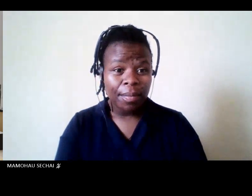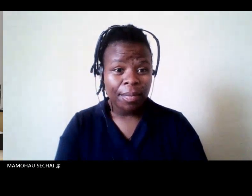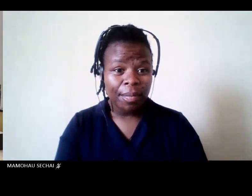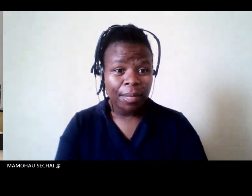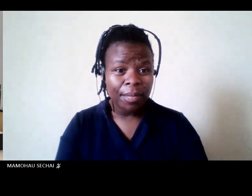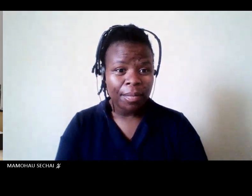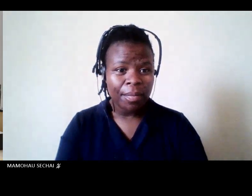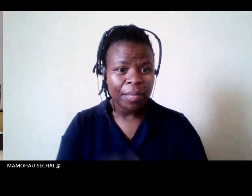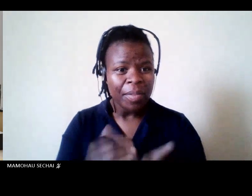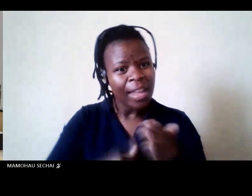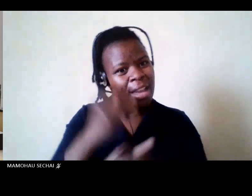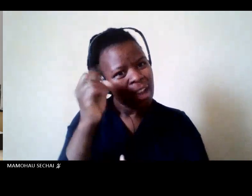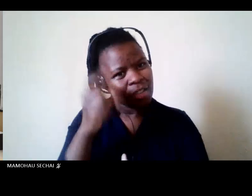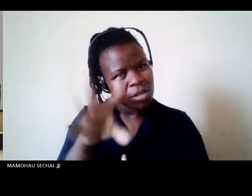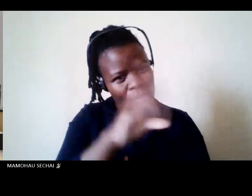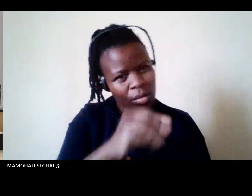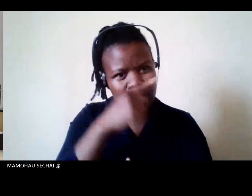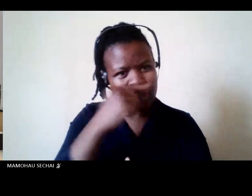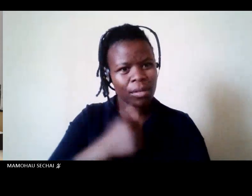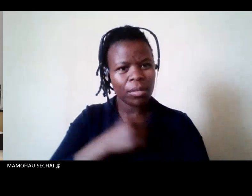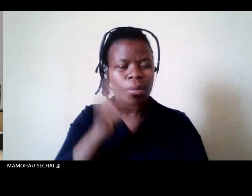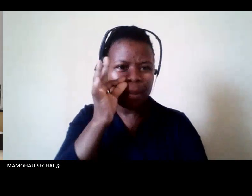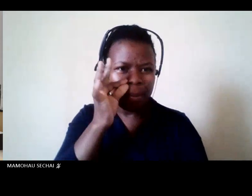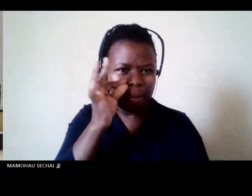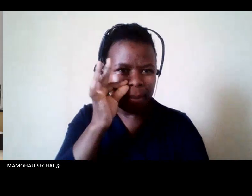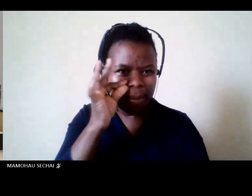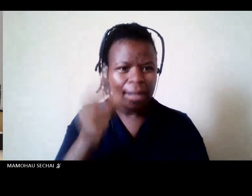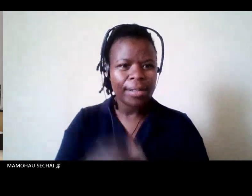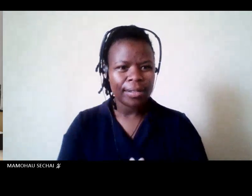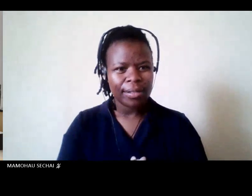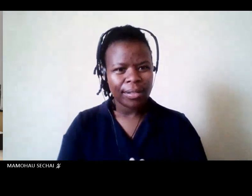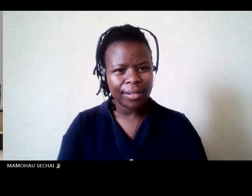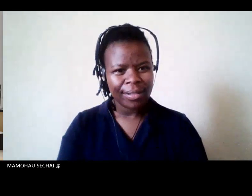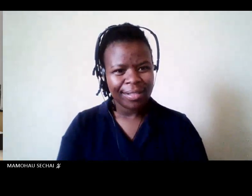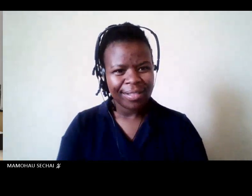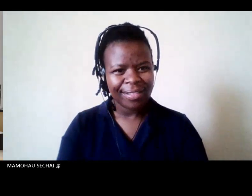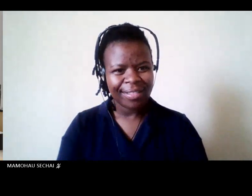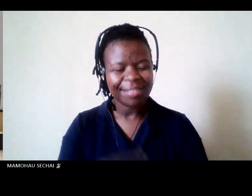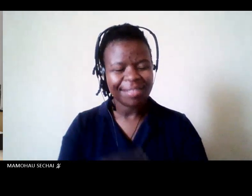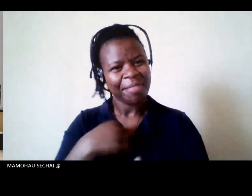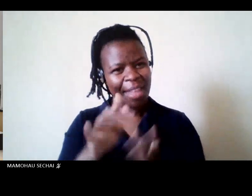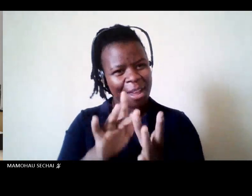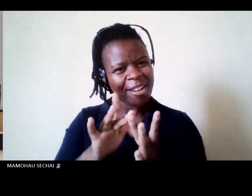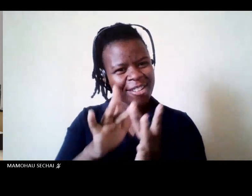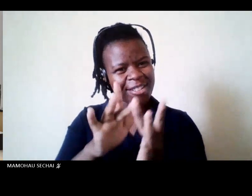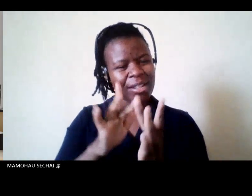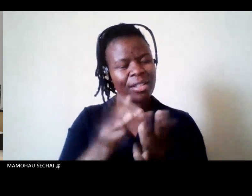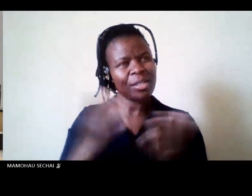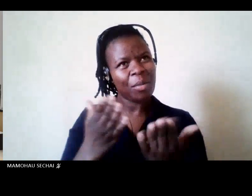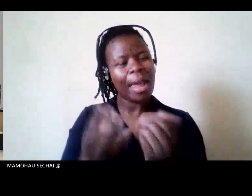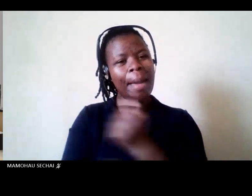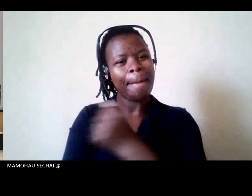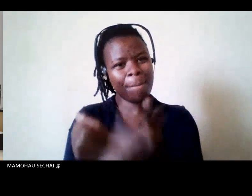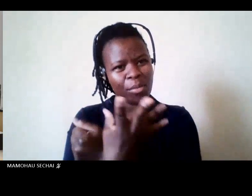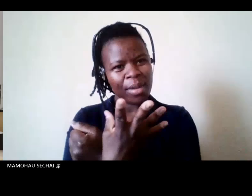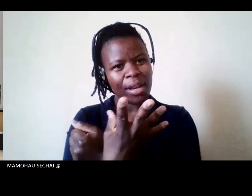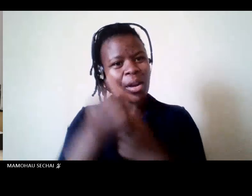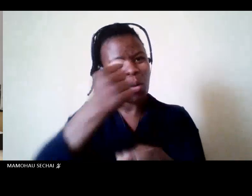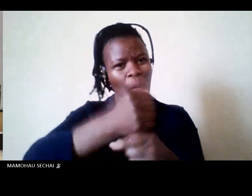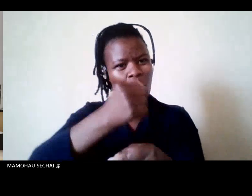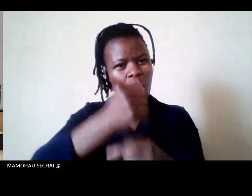Good afternoon, everyone. My name is Mbali Lamini. I'm connecting from Pumalanga. I work